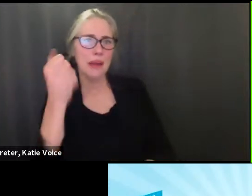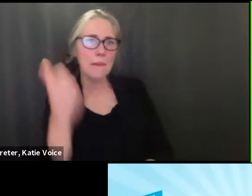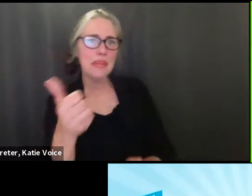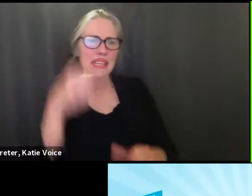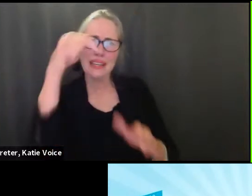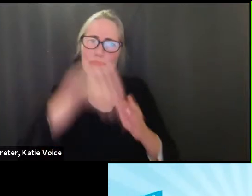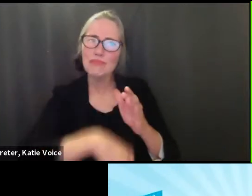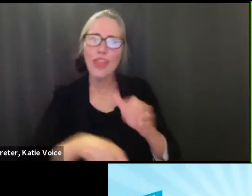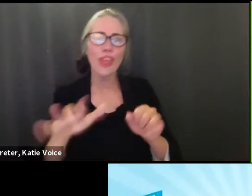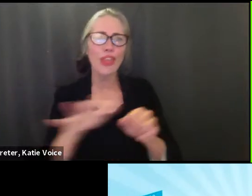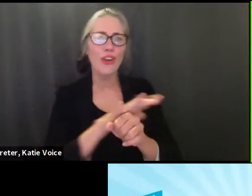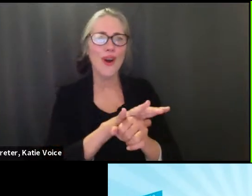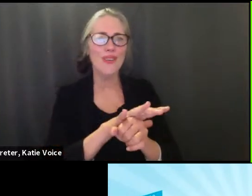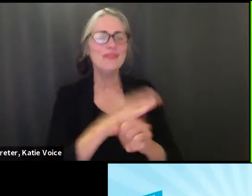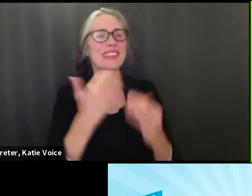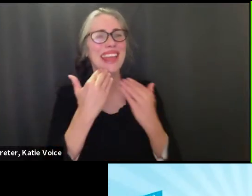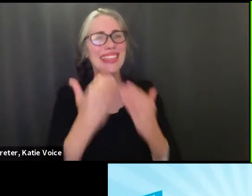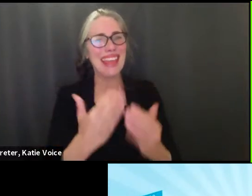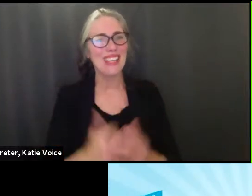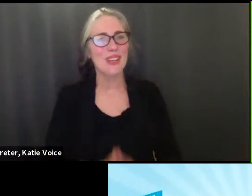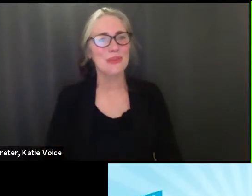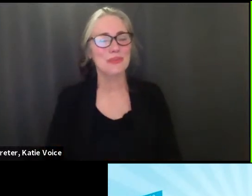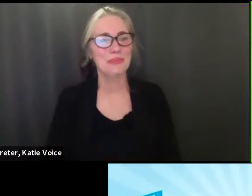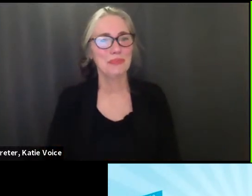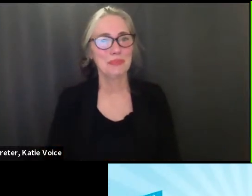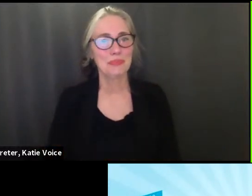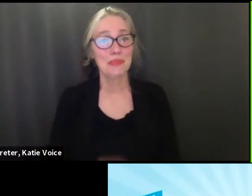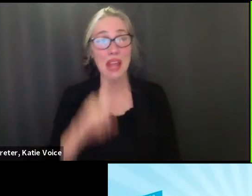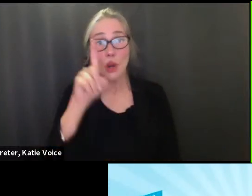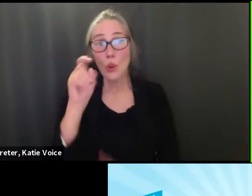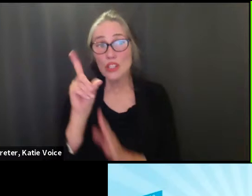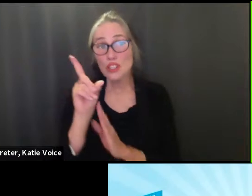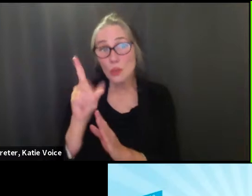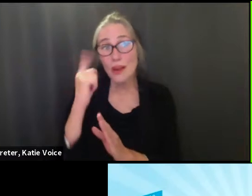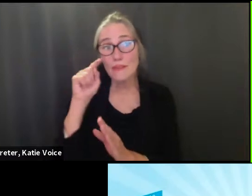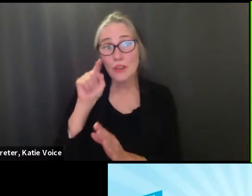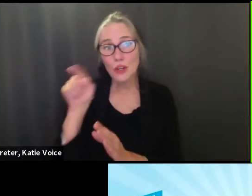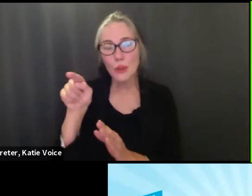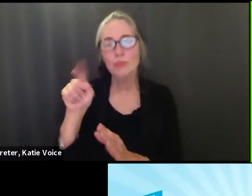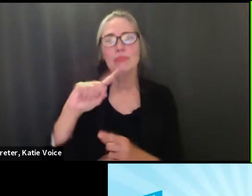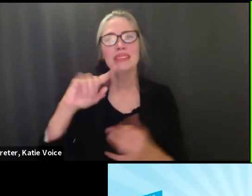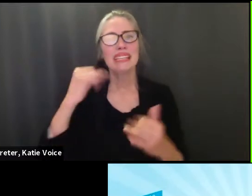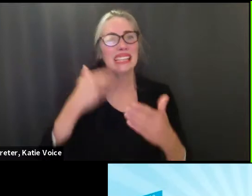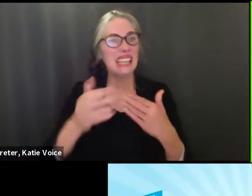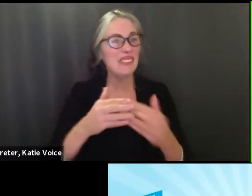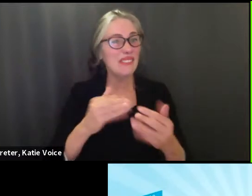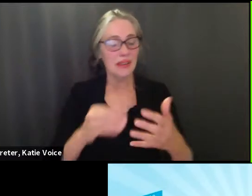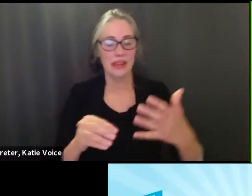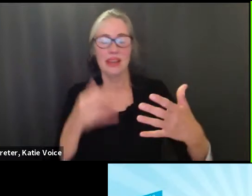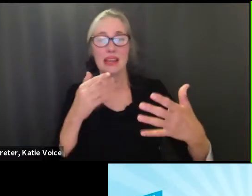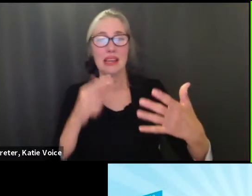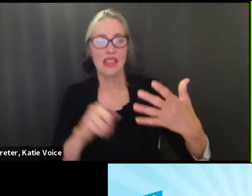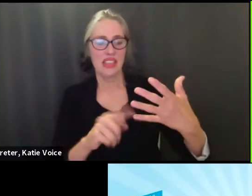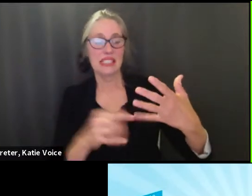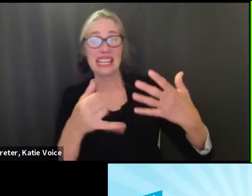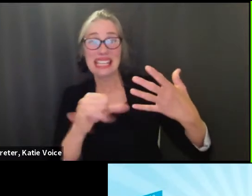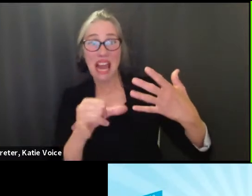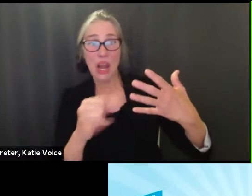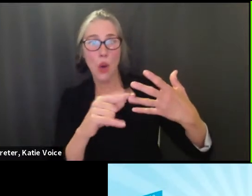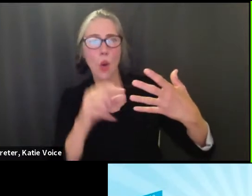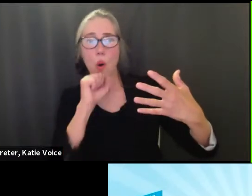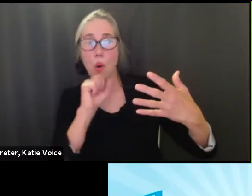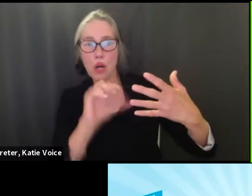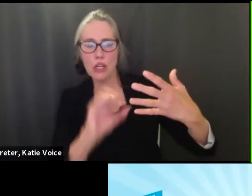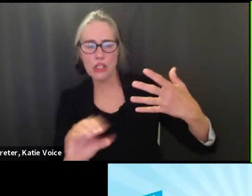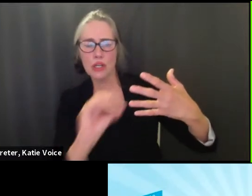So I want to thank you. I have one question for you. Whether we're in yellow or orange next week, what %